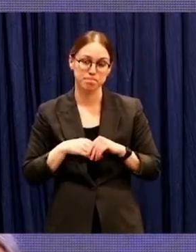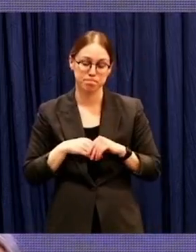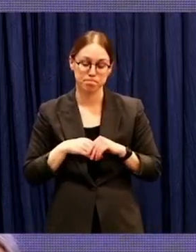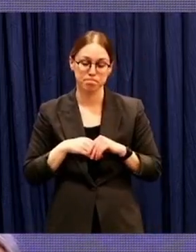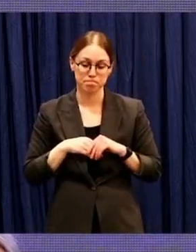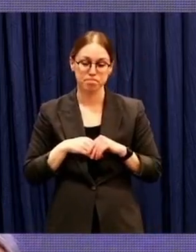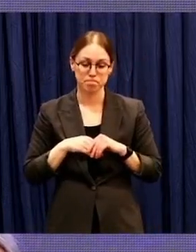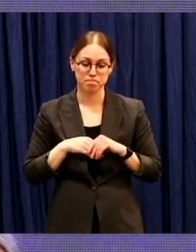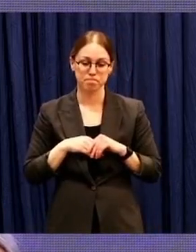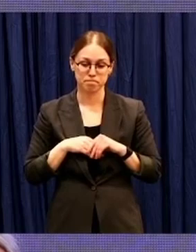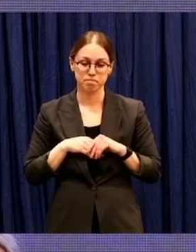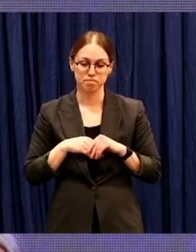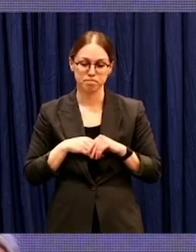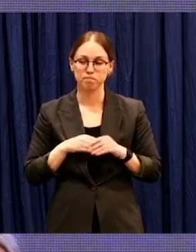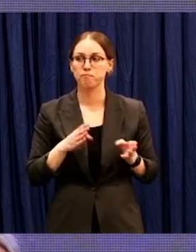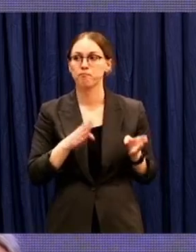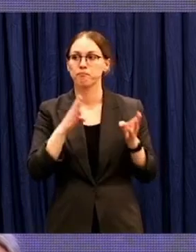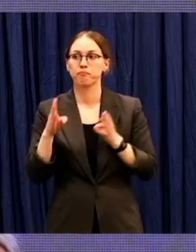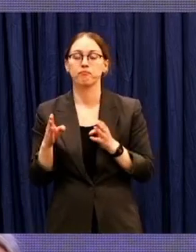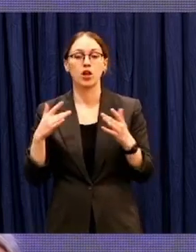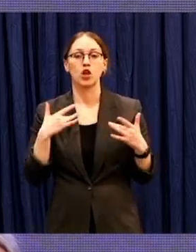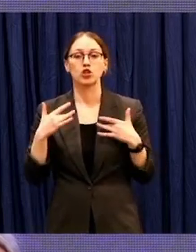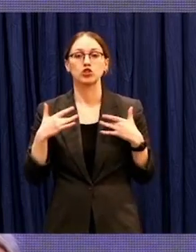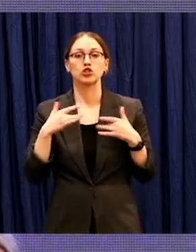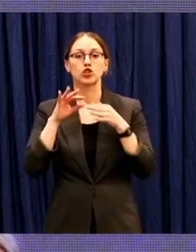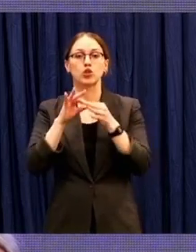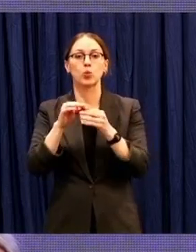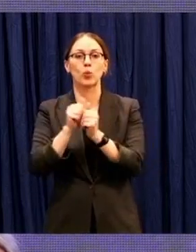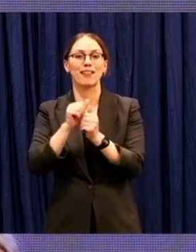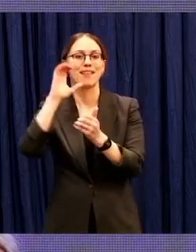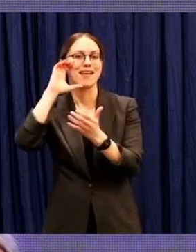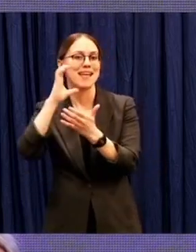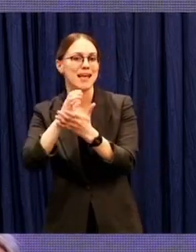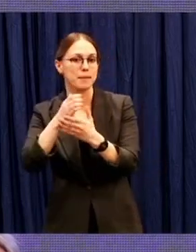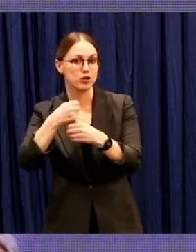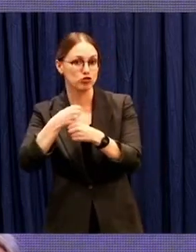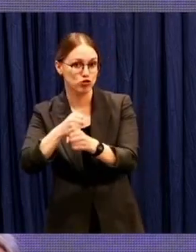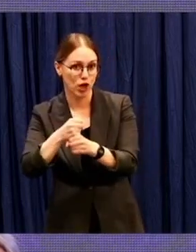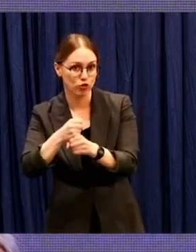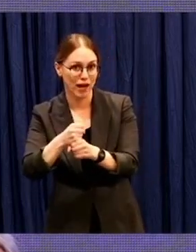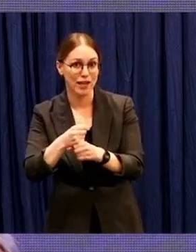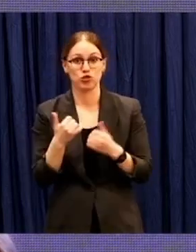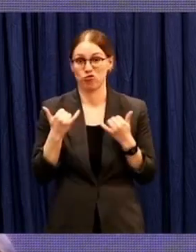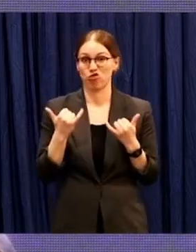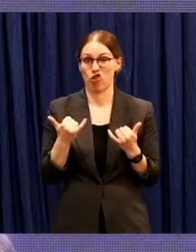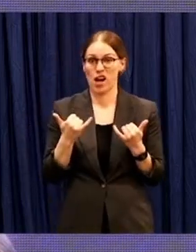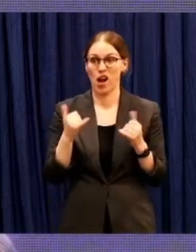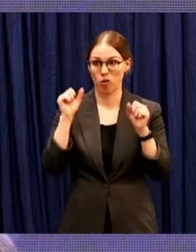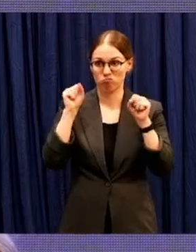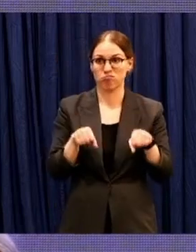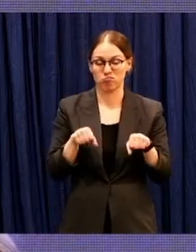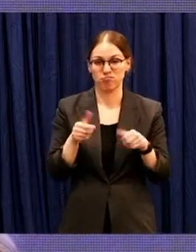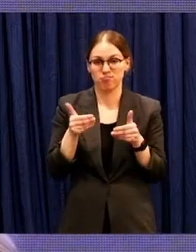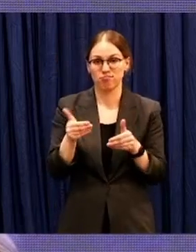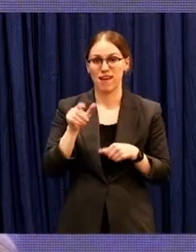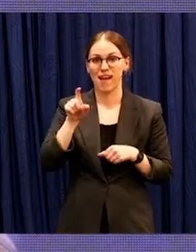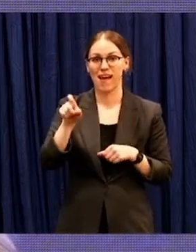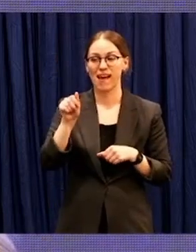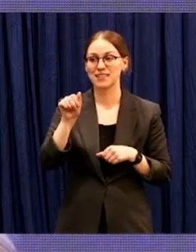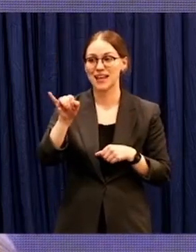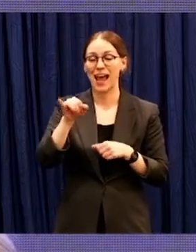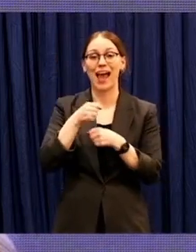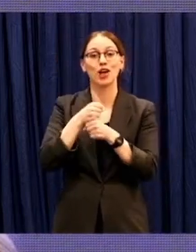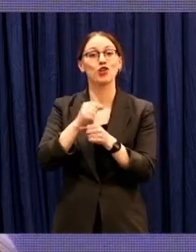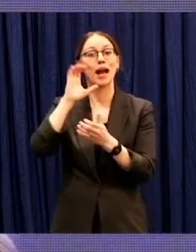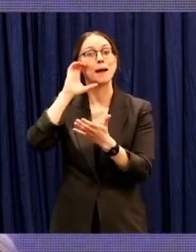There were also accessibility concerns around image generation tools. Right now, you can ask an AI to create you a picture of and